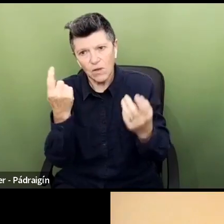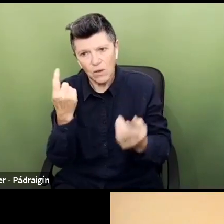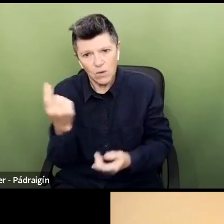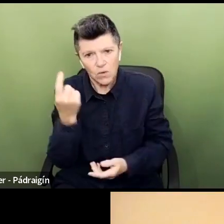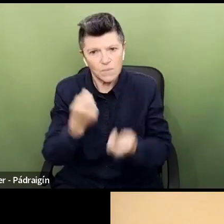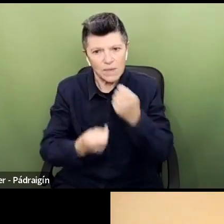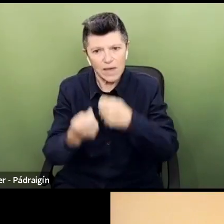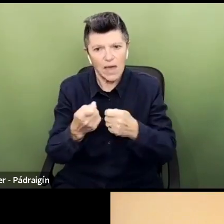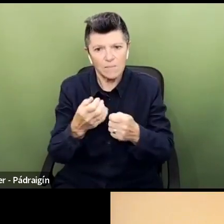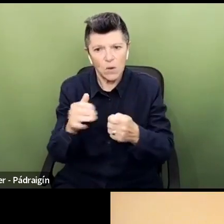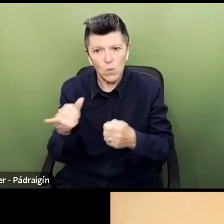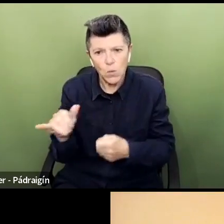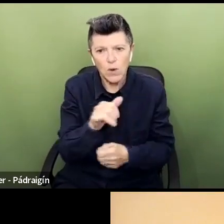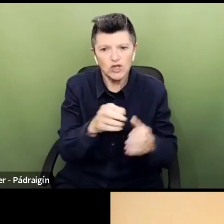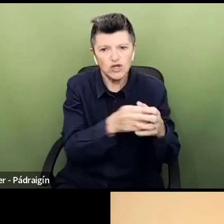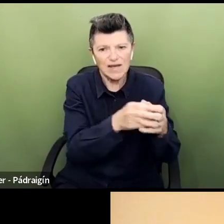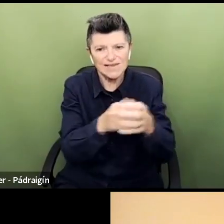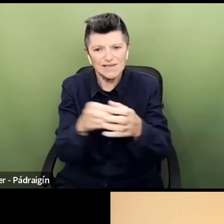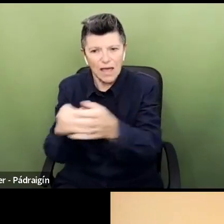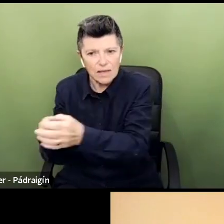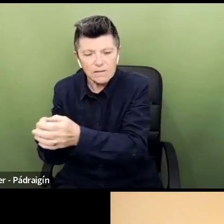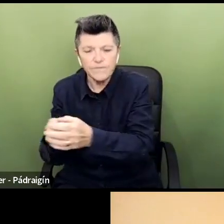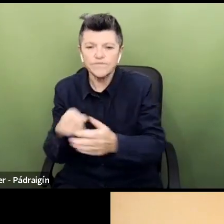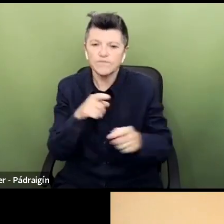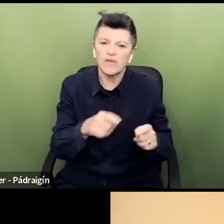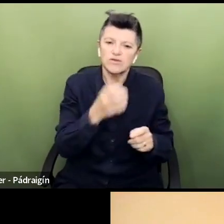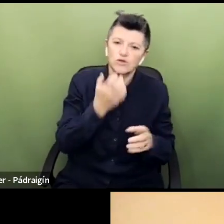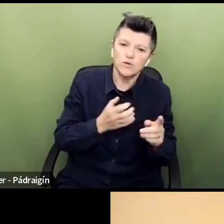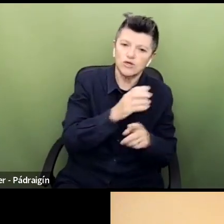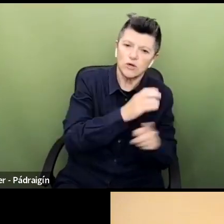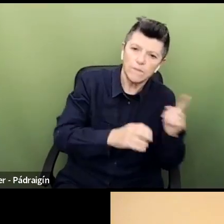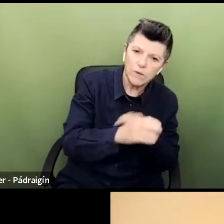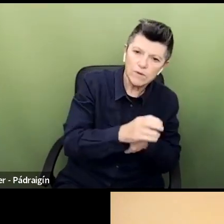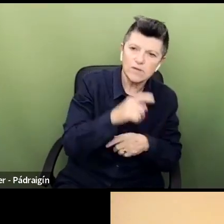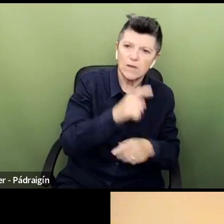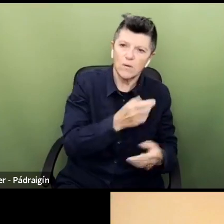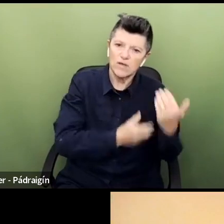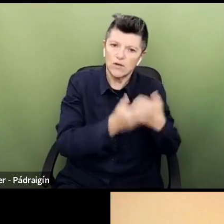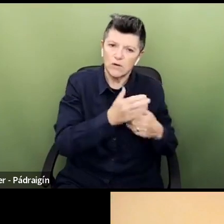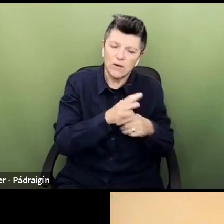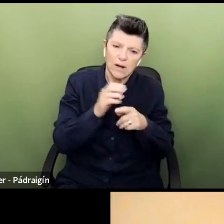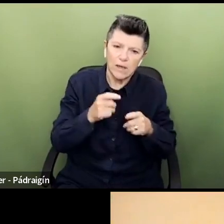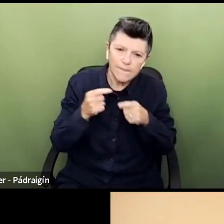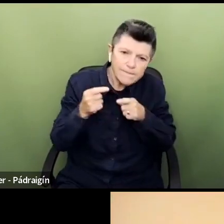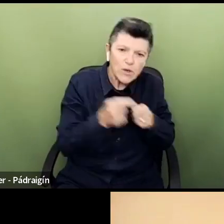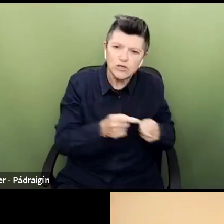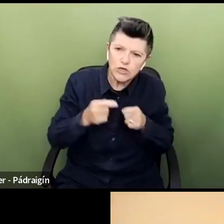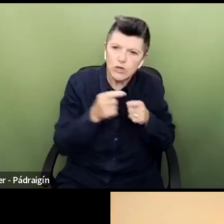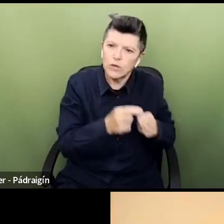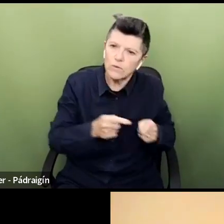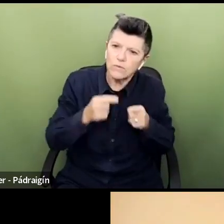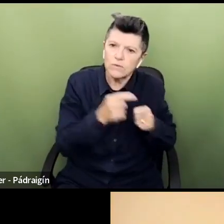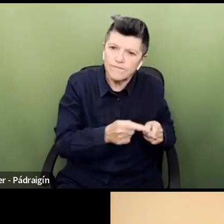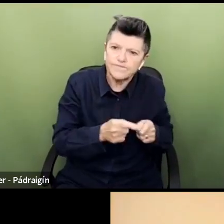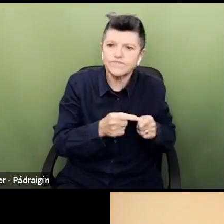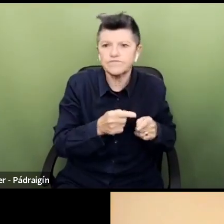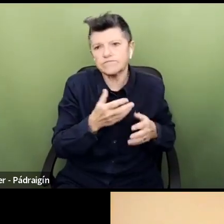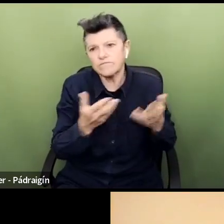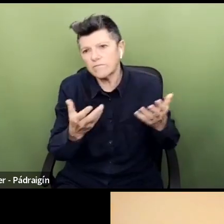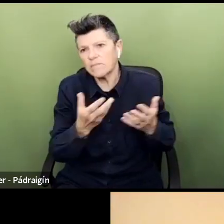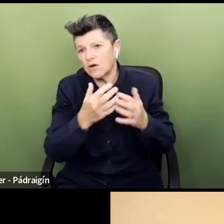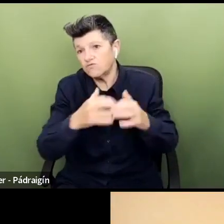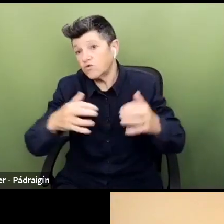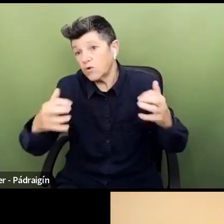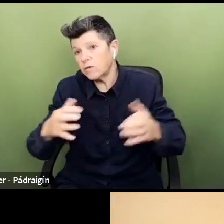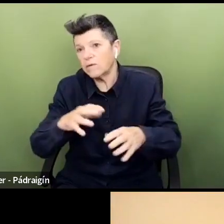estate. So Jewish community were historically persecuted. Certain rural areas